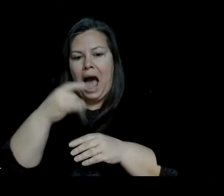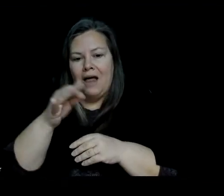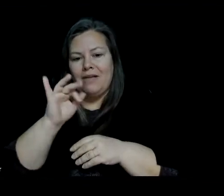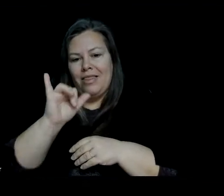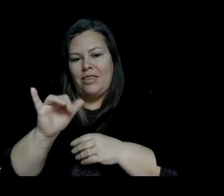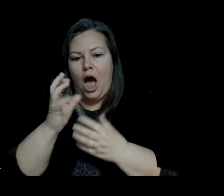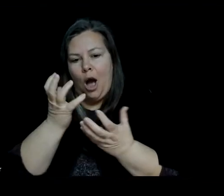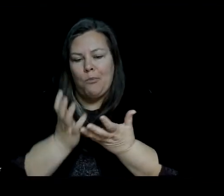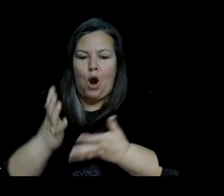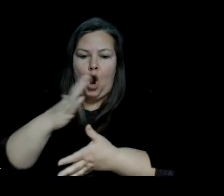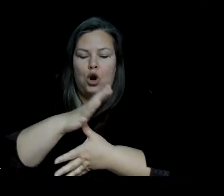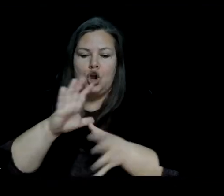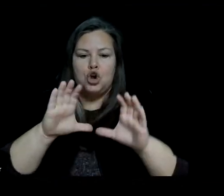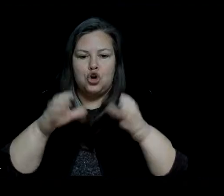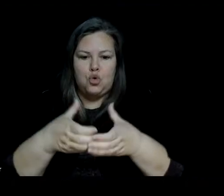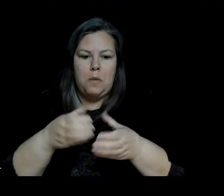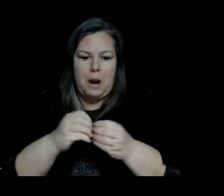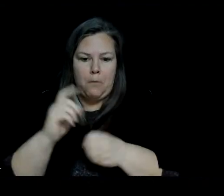VA.